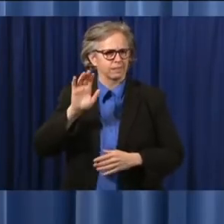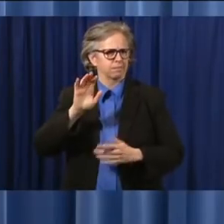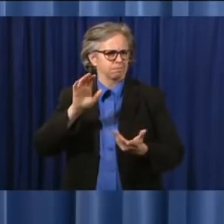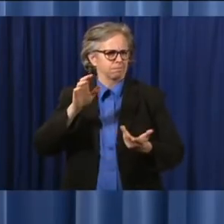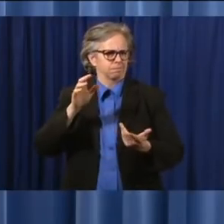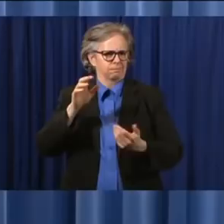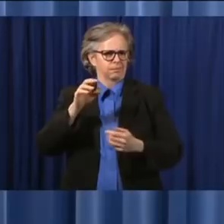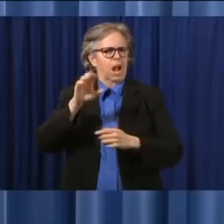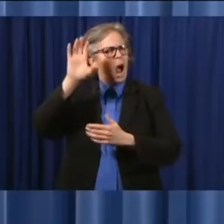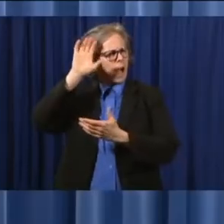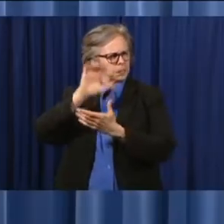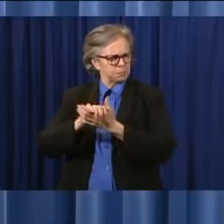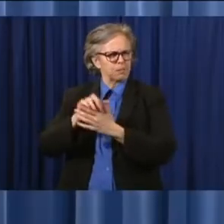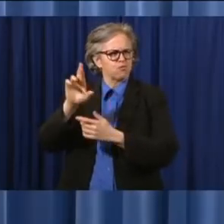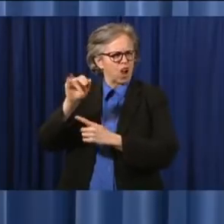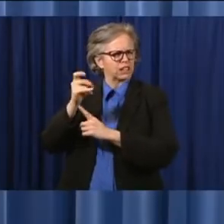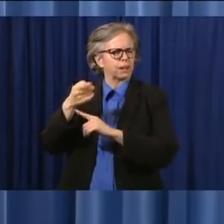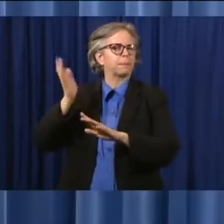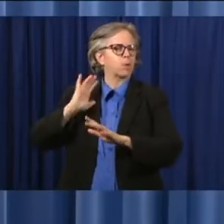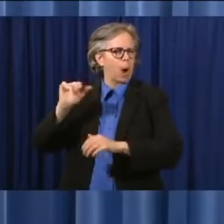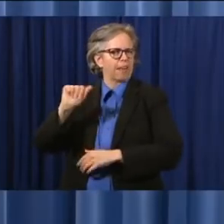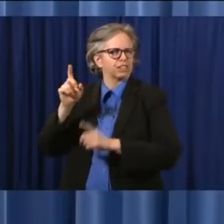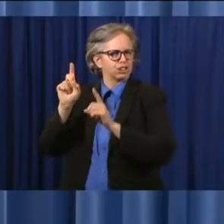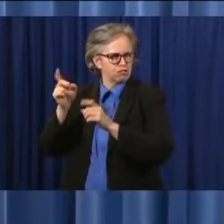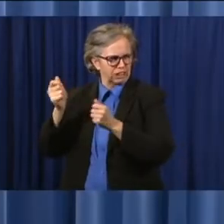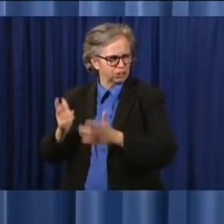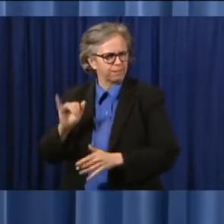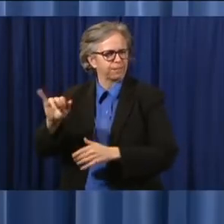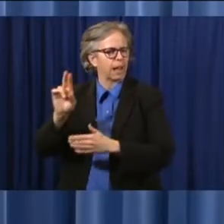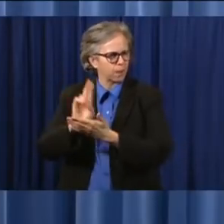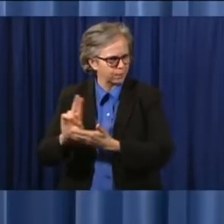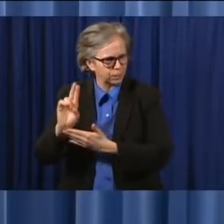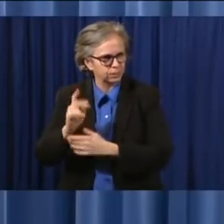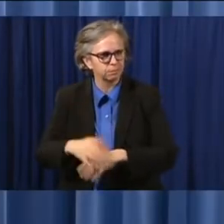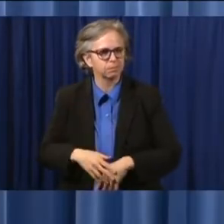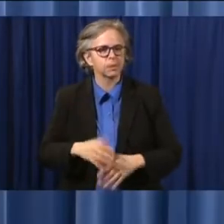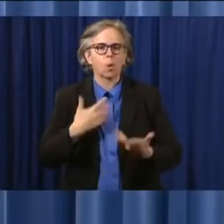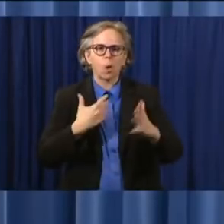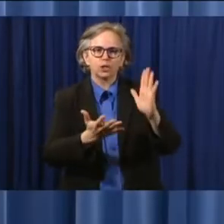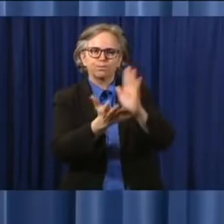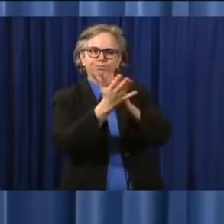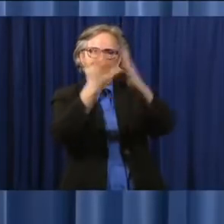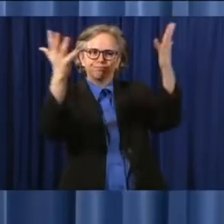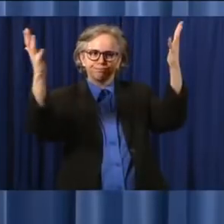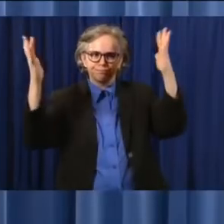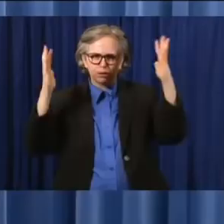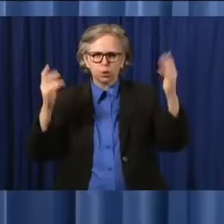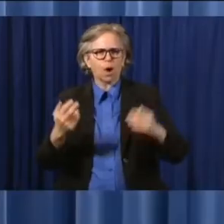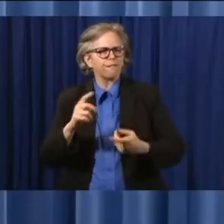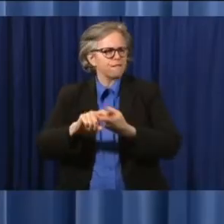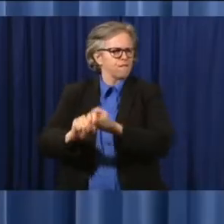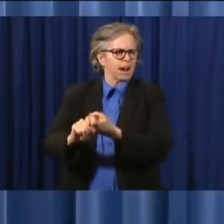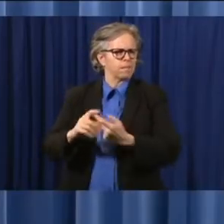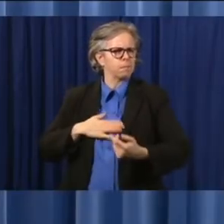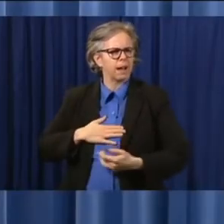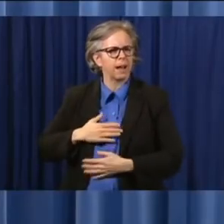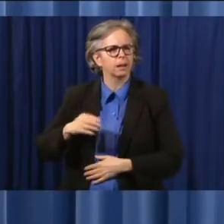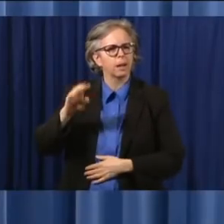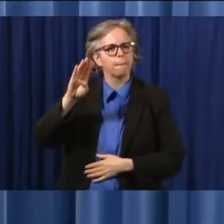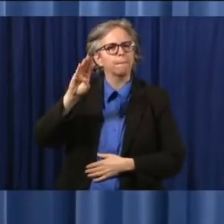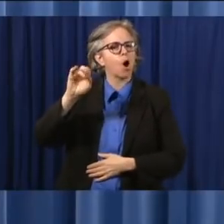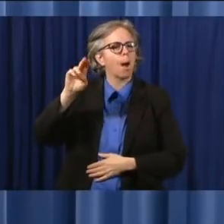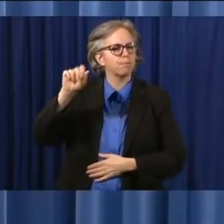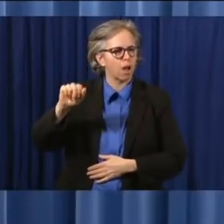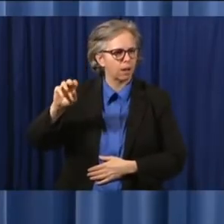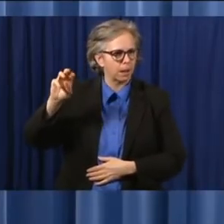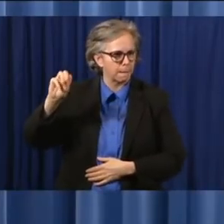director. Also want to give a shout out today to our dear friend Barbara Mills, and it's her birthday